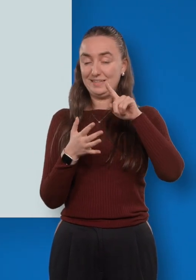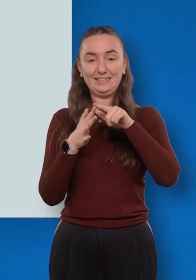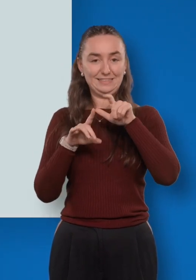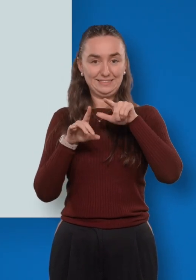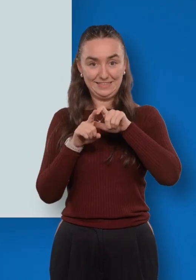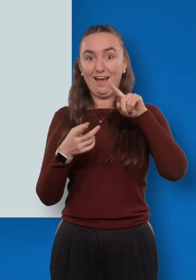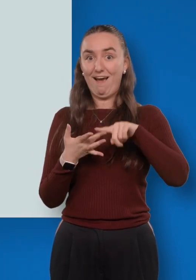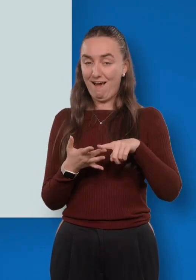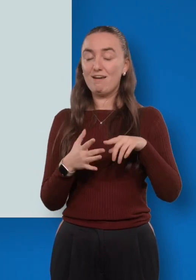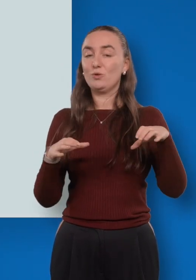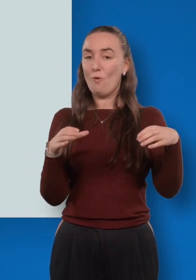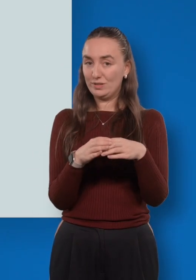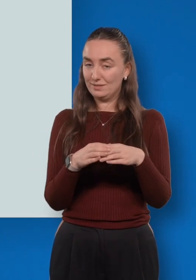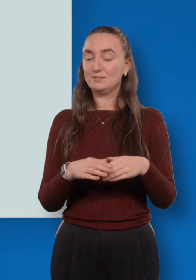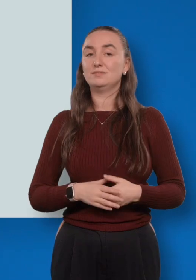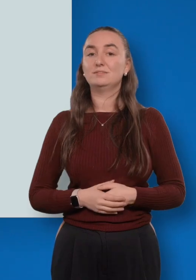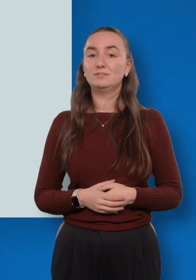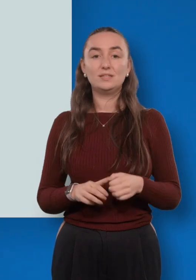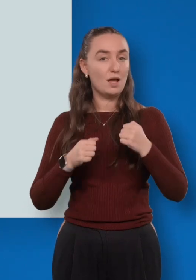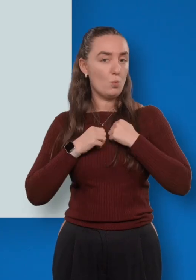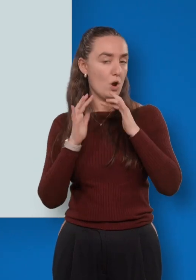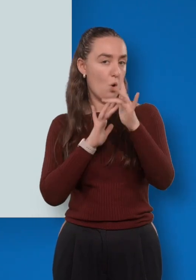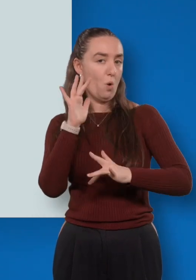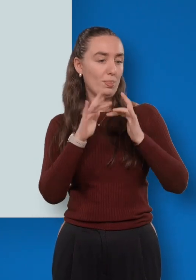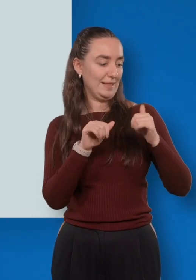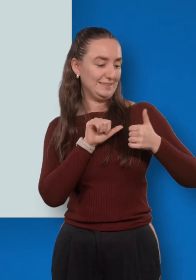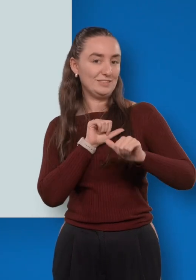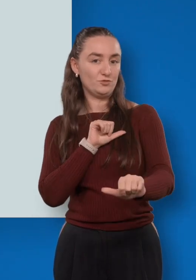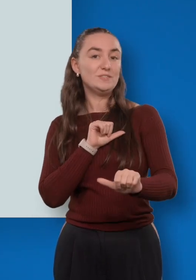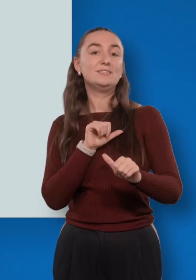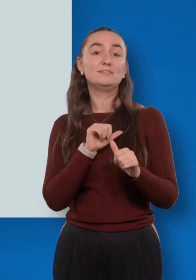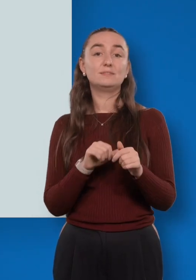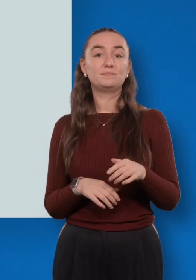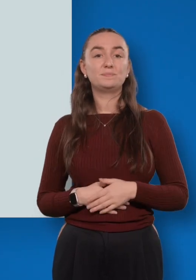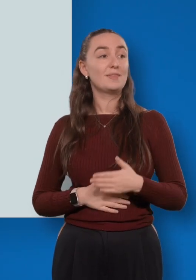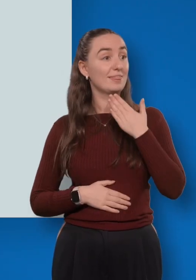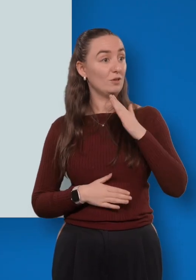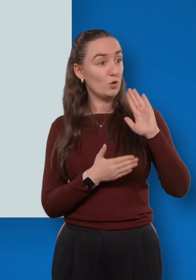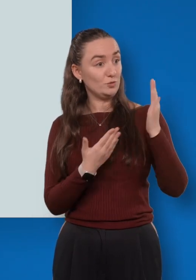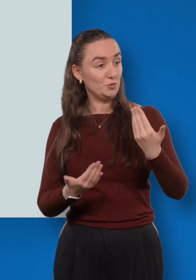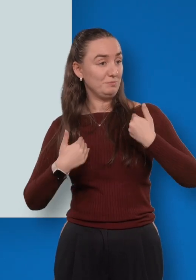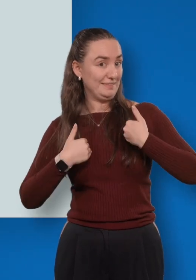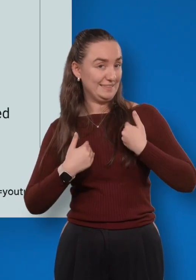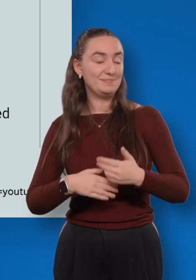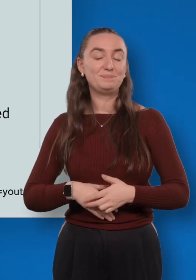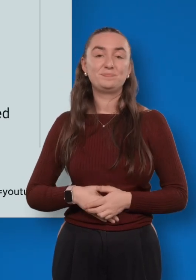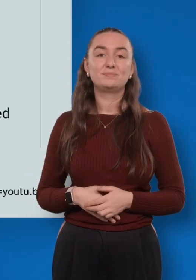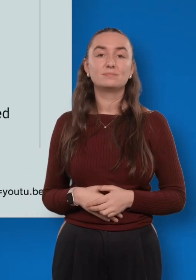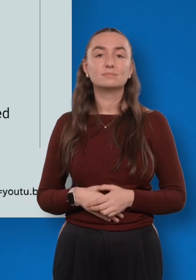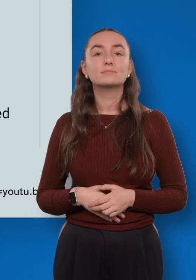Caucus and the webinar series that we've had, and also introducing me today. As Chiara